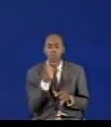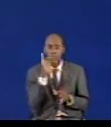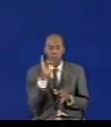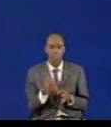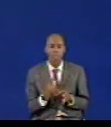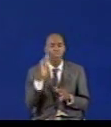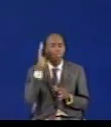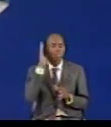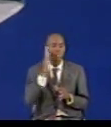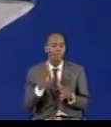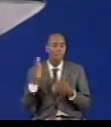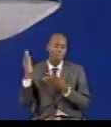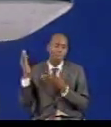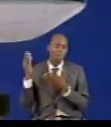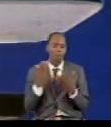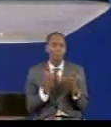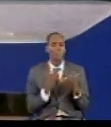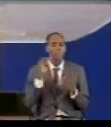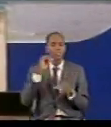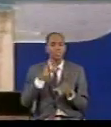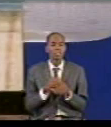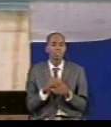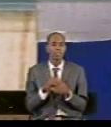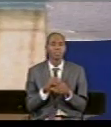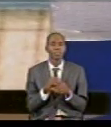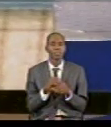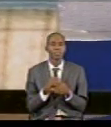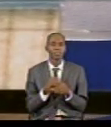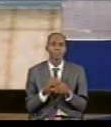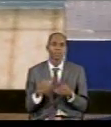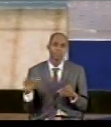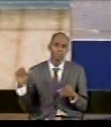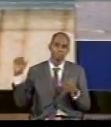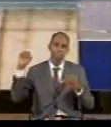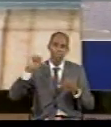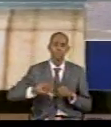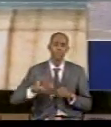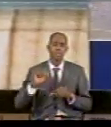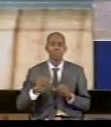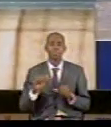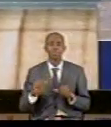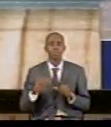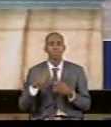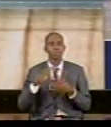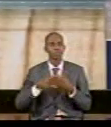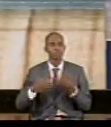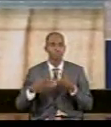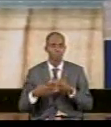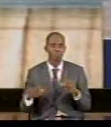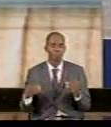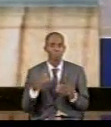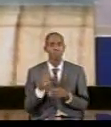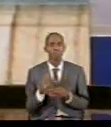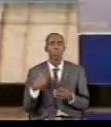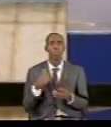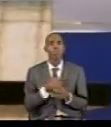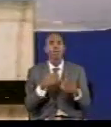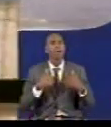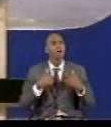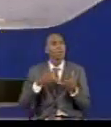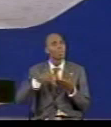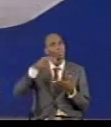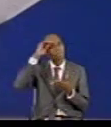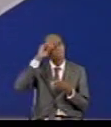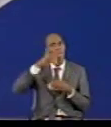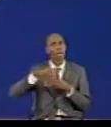shall bring in damnable heresies. We've learned about